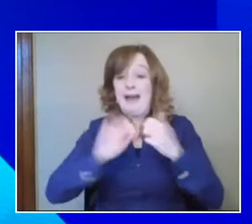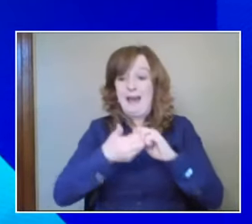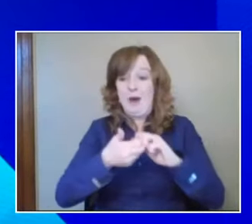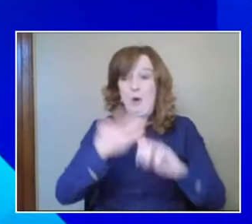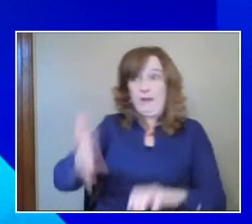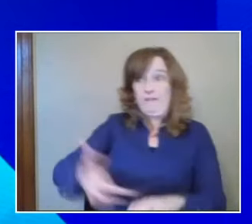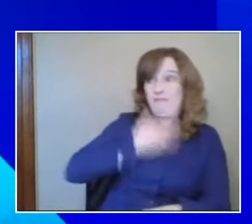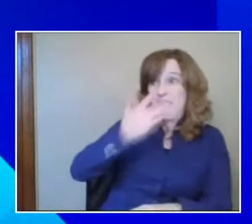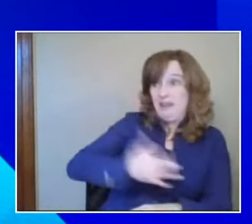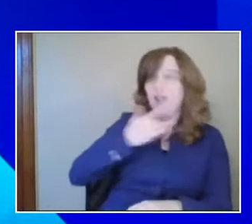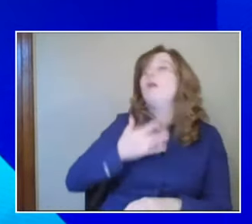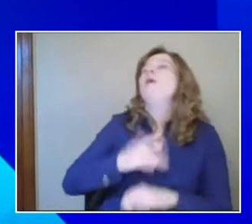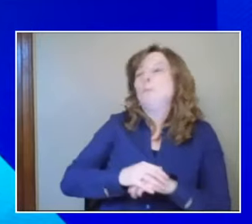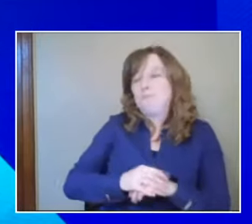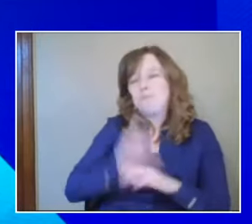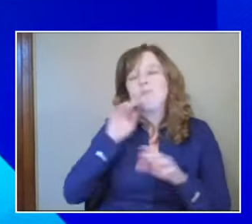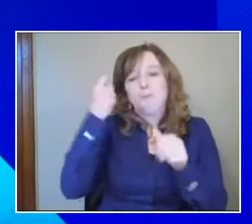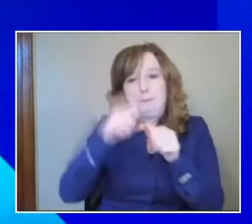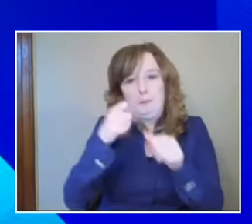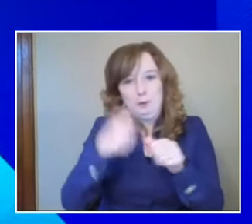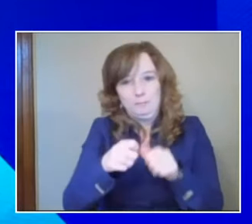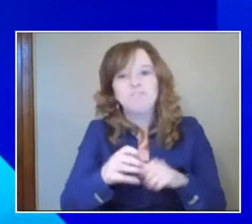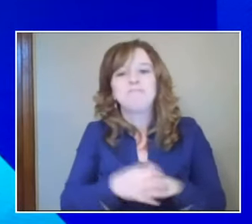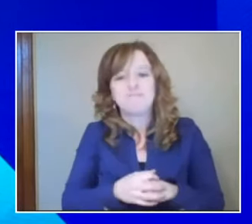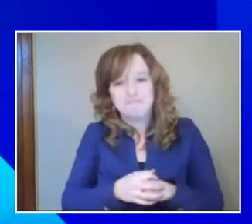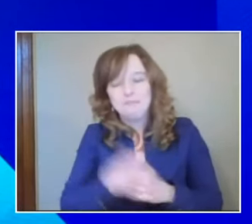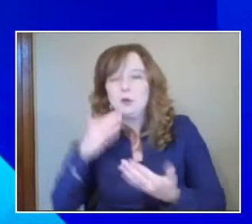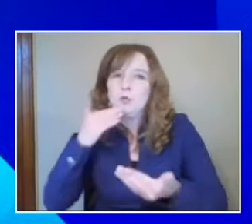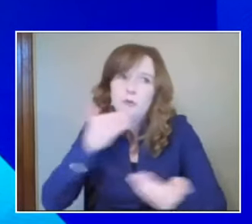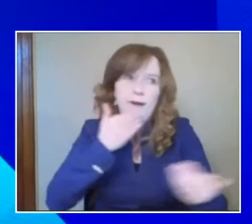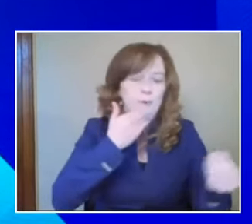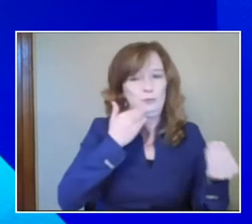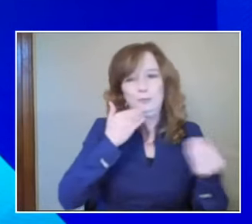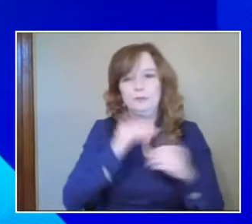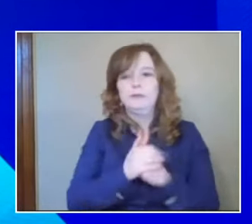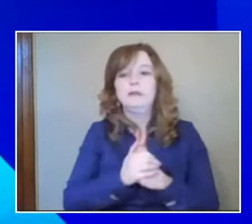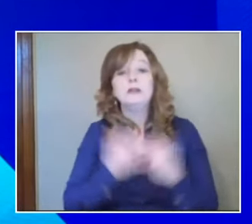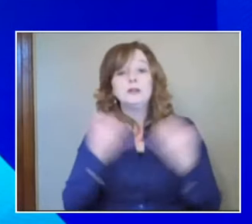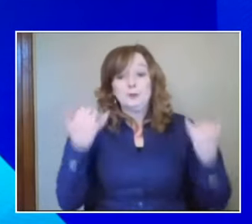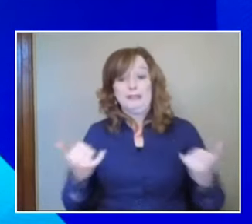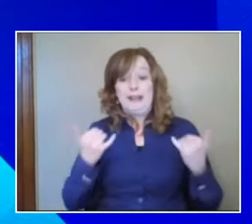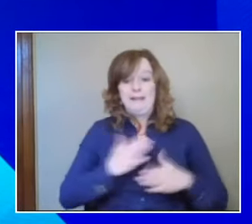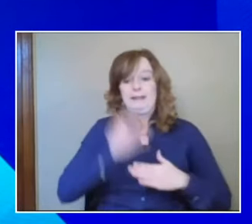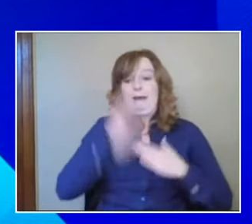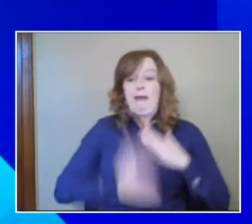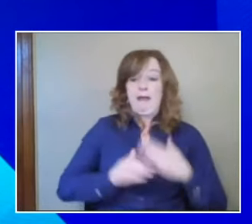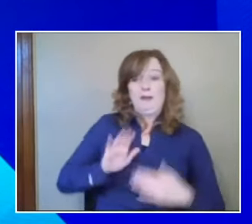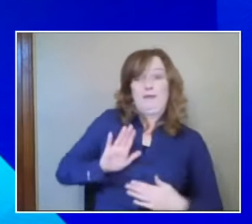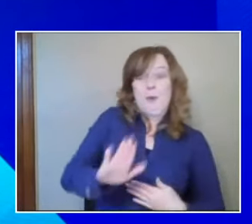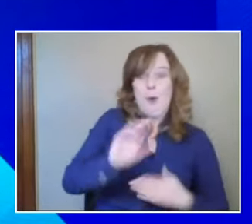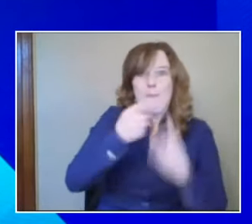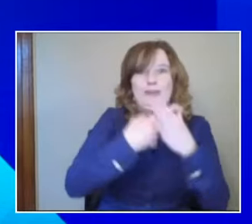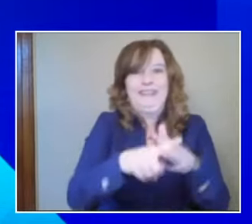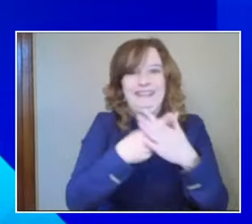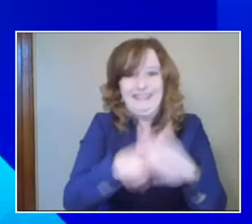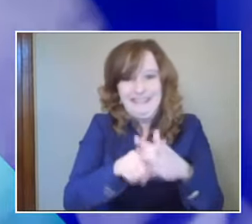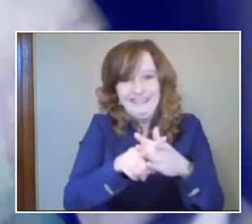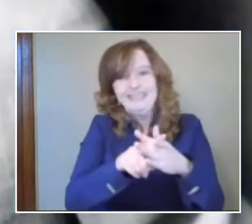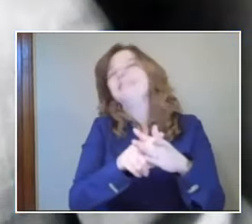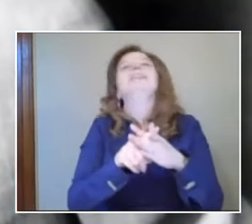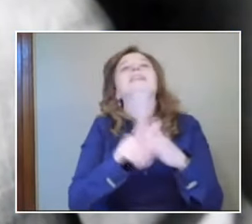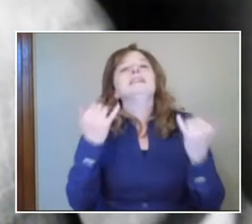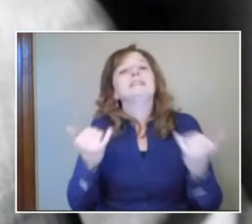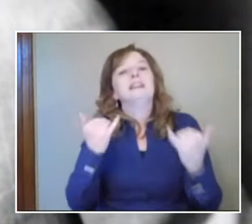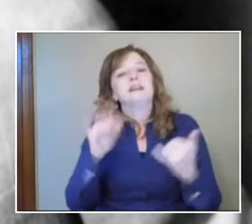far. Columbus State grads, today is the end of the beginning. Today is your opportunity to commit to